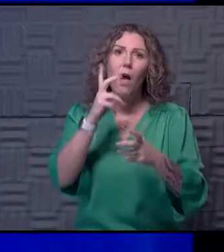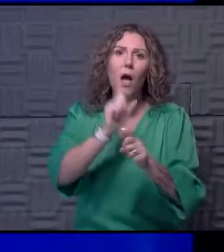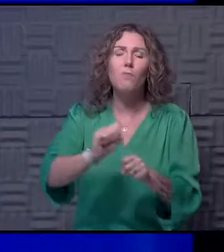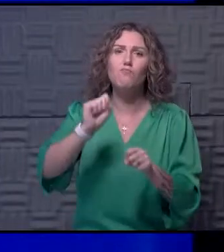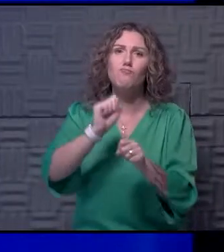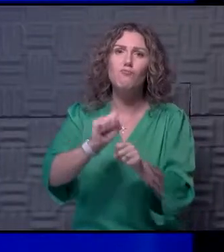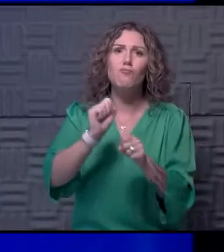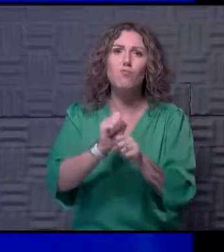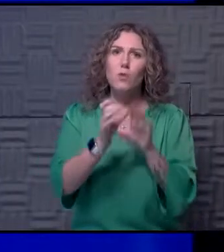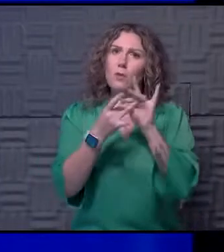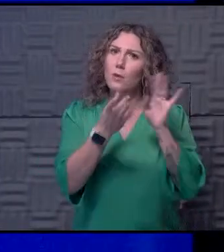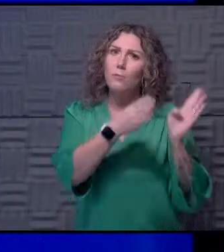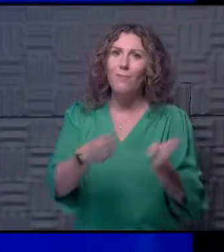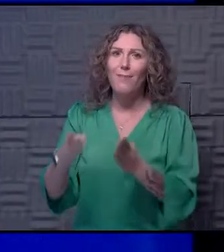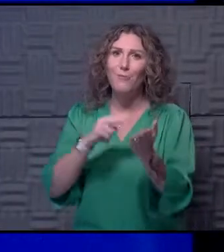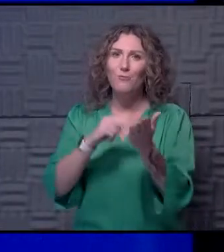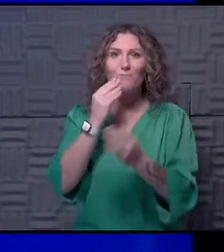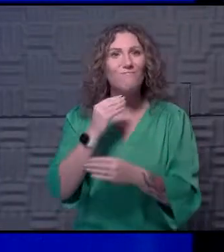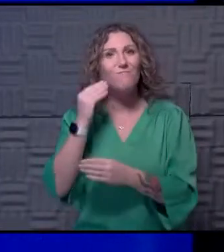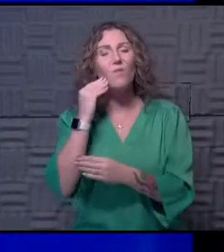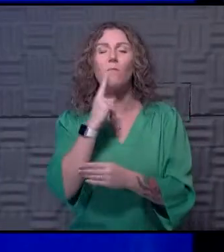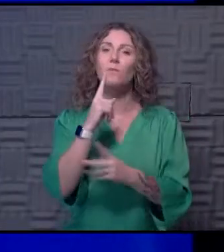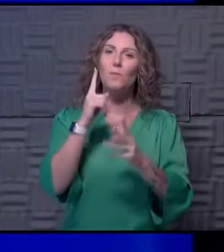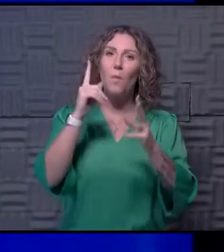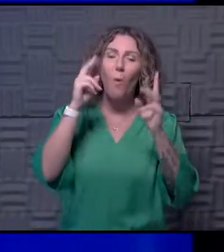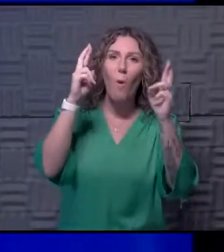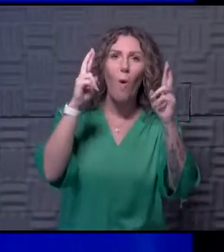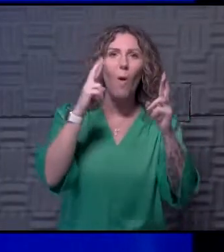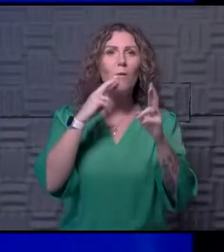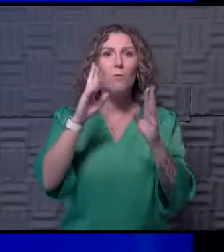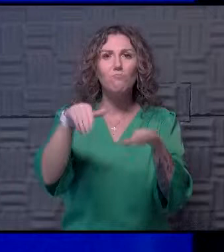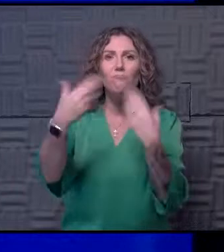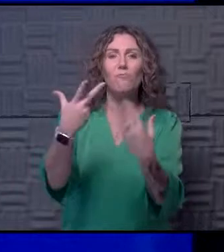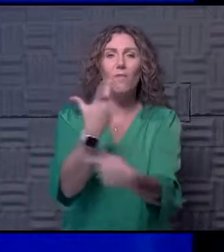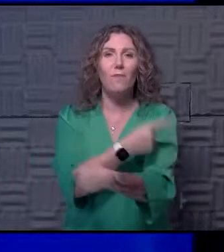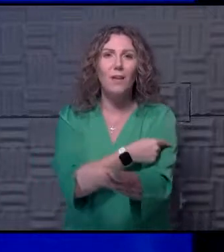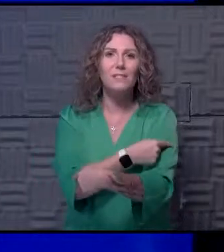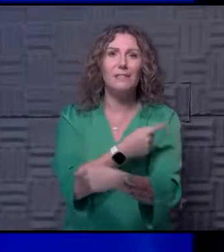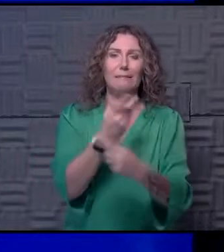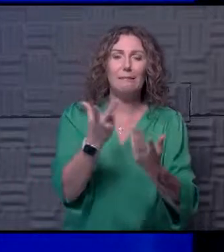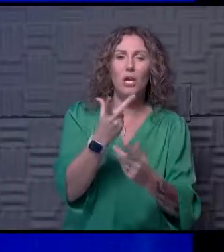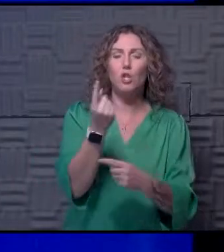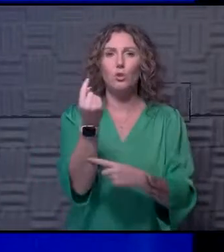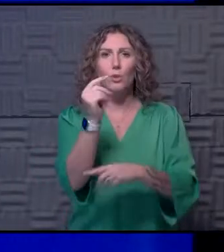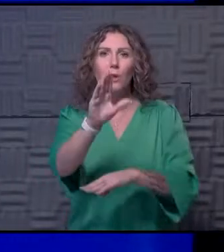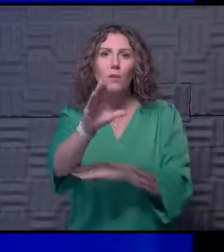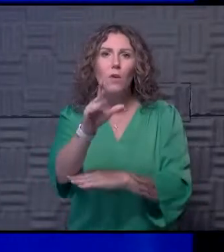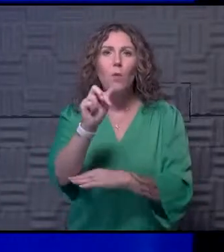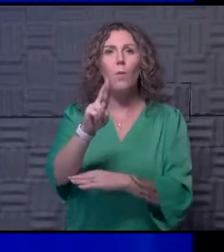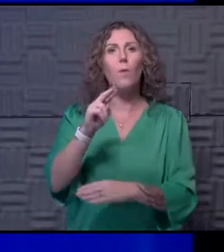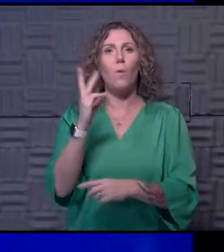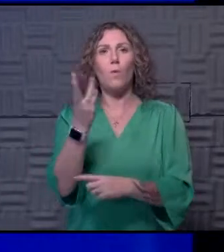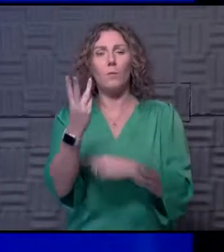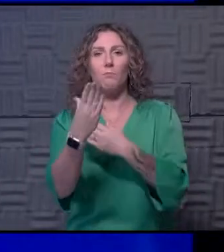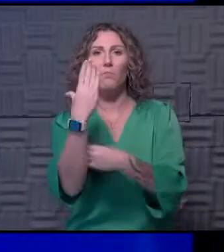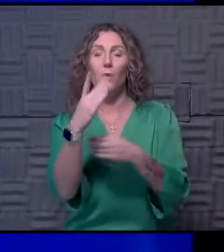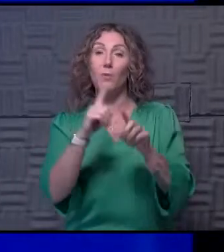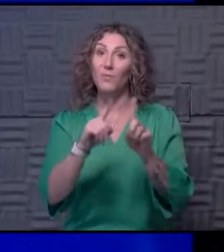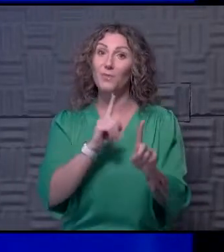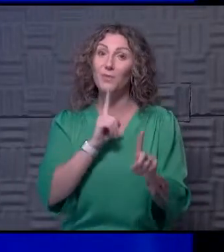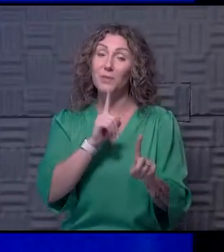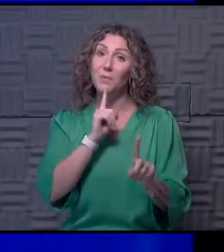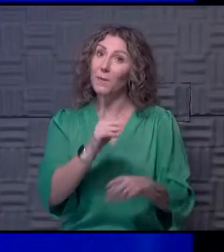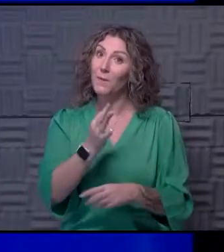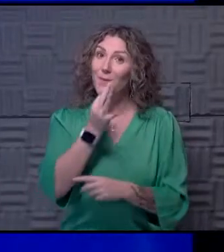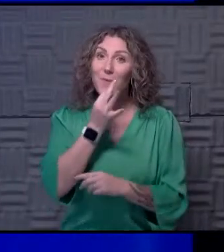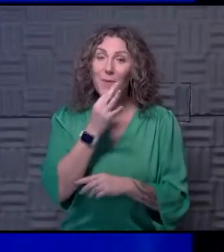the planning of that. So, Cody, we hope to be able to talk about giving vaccine here either Tuesday afternoon or Wednesday morning, but it's going to come really soon. And I